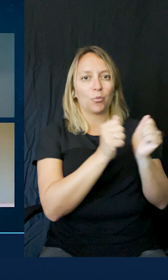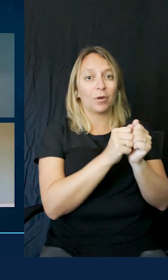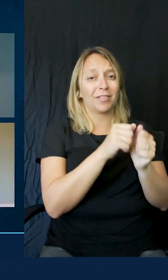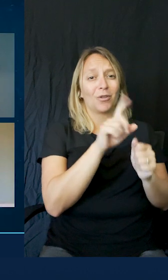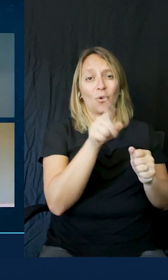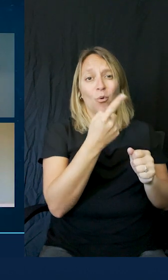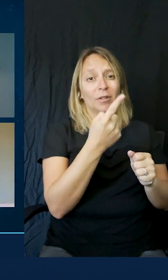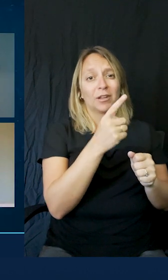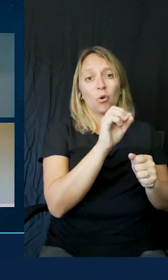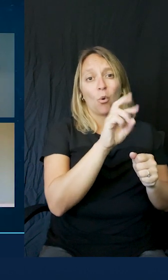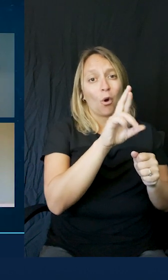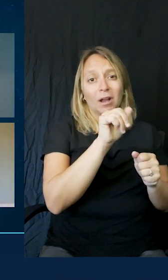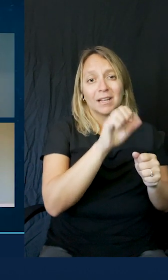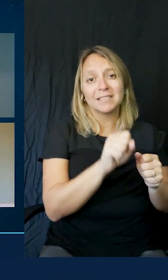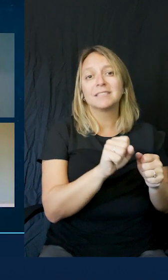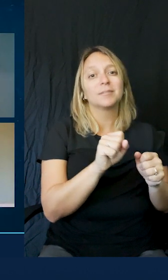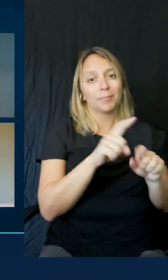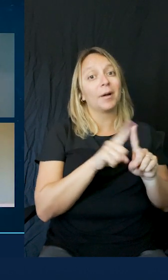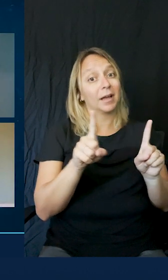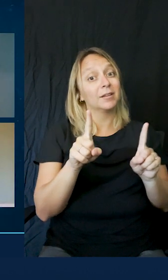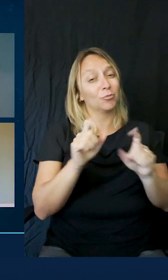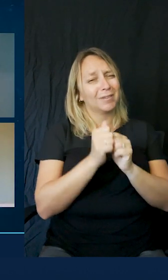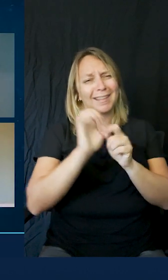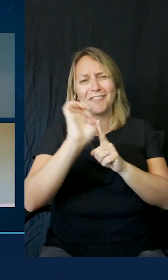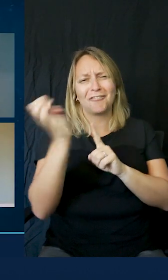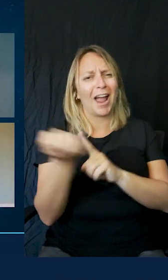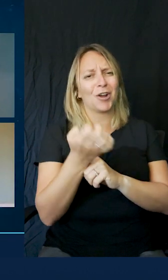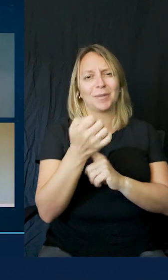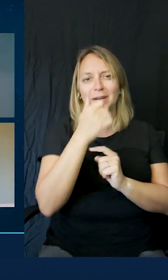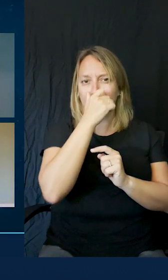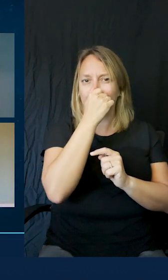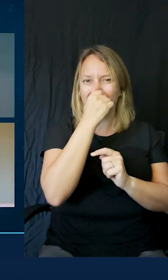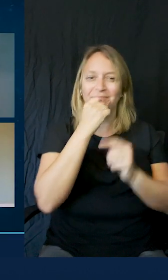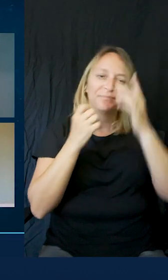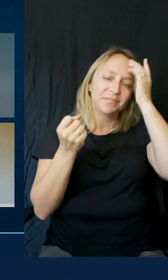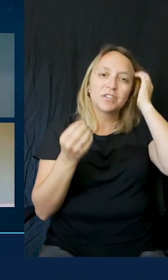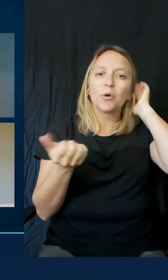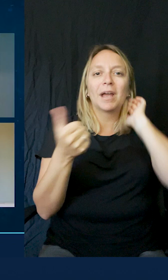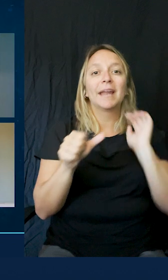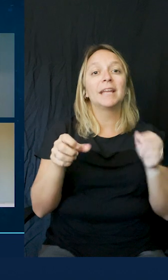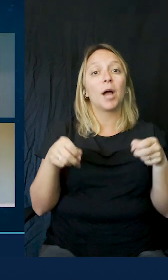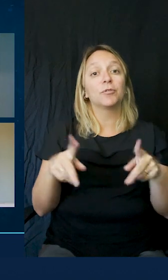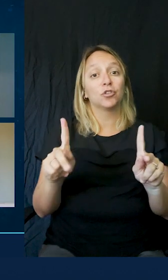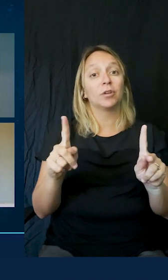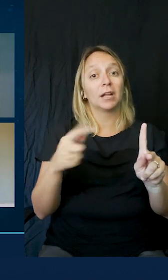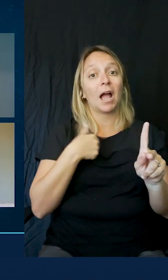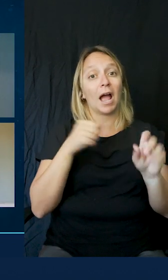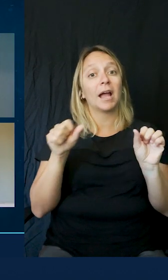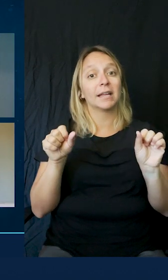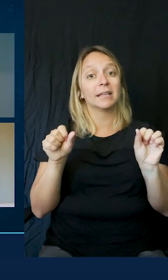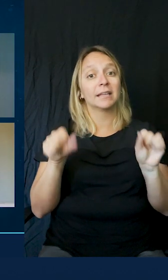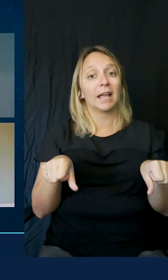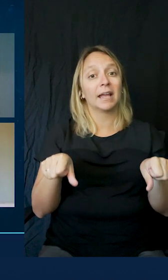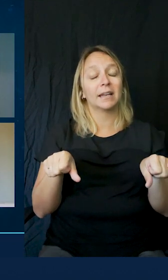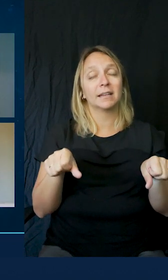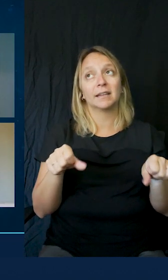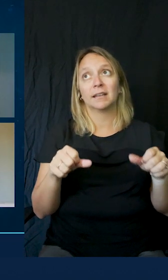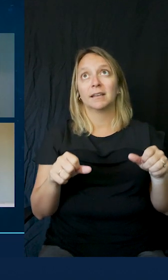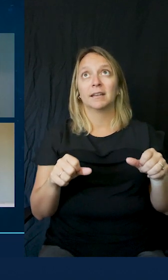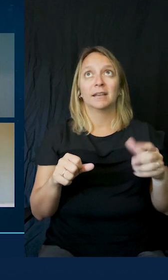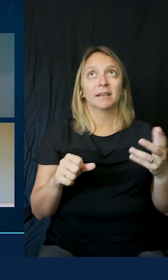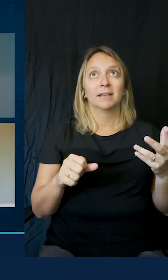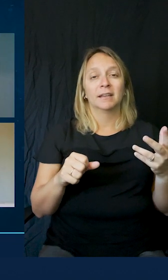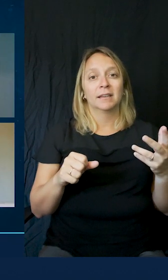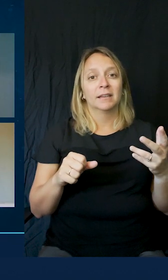but with the environment. And so any opportunity that I can